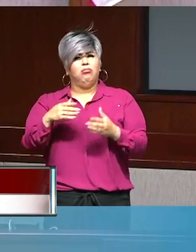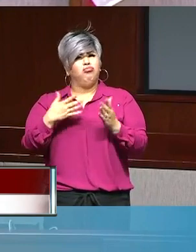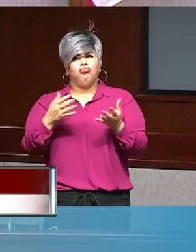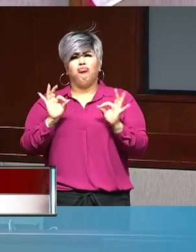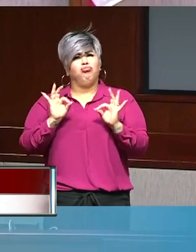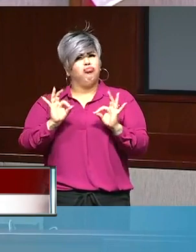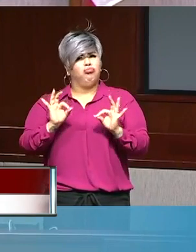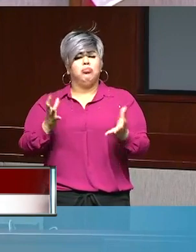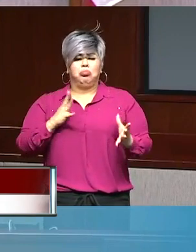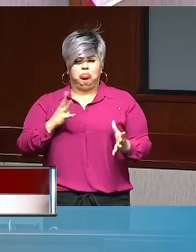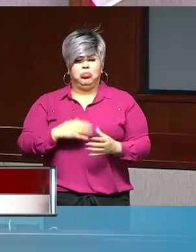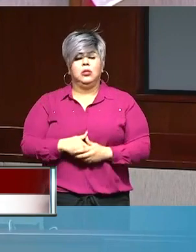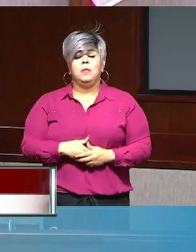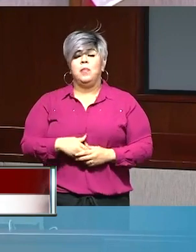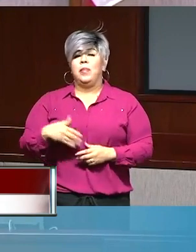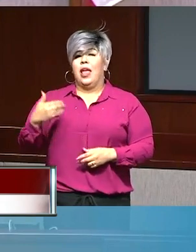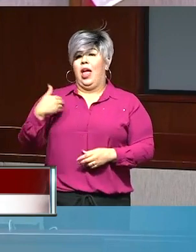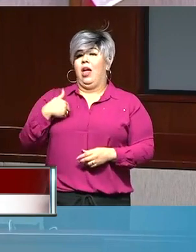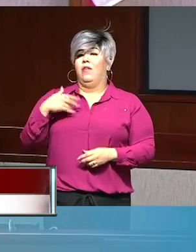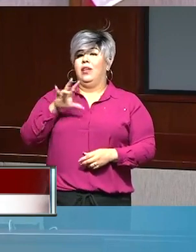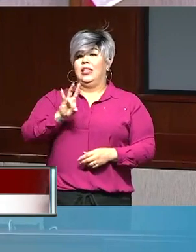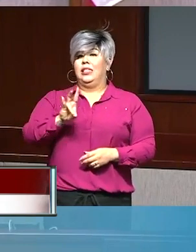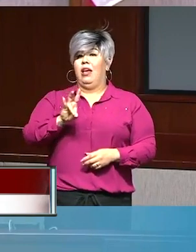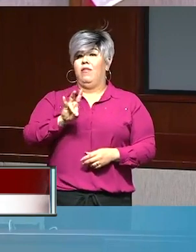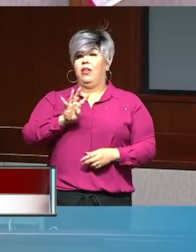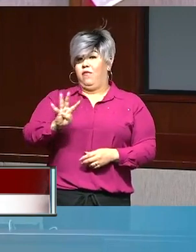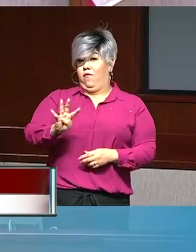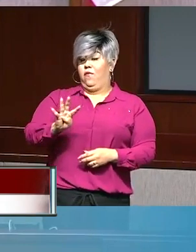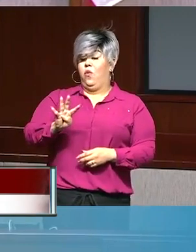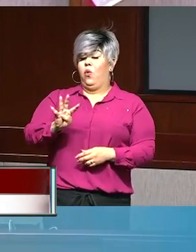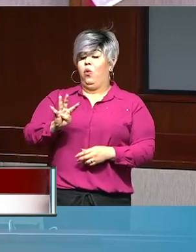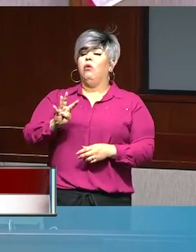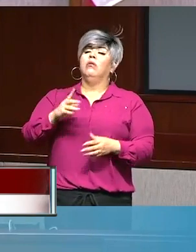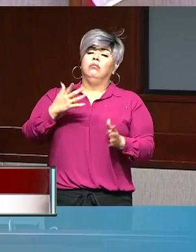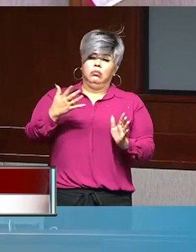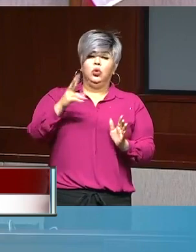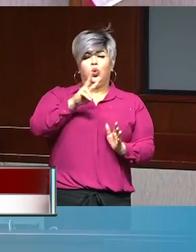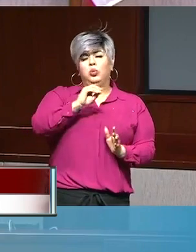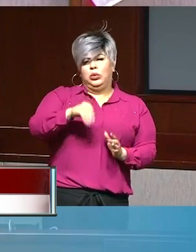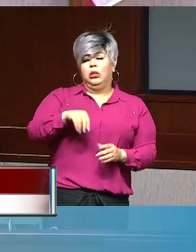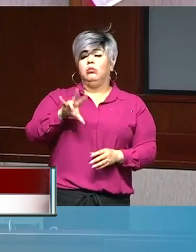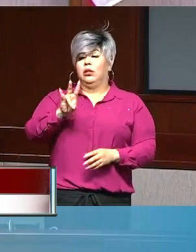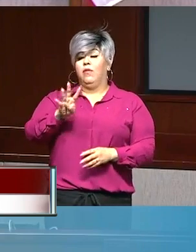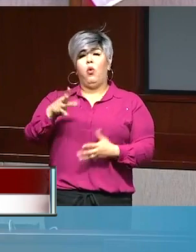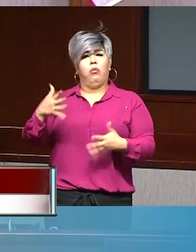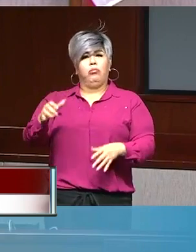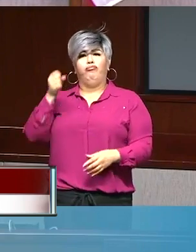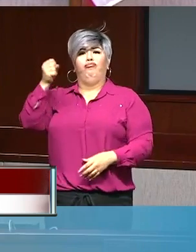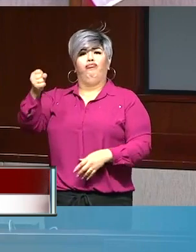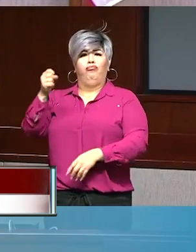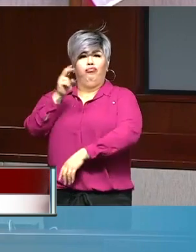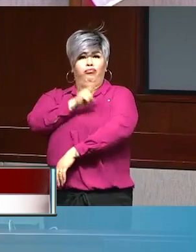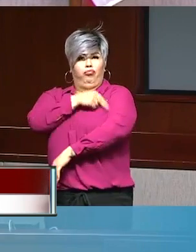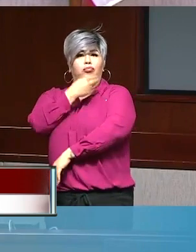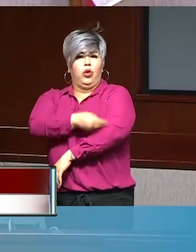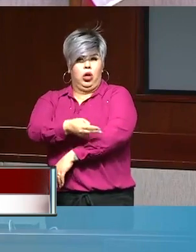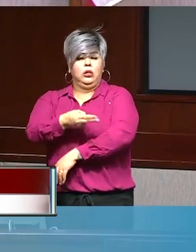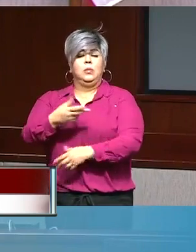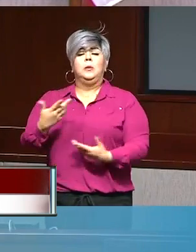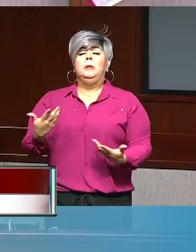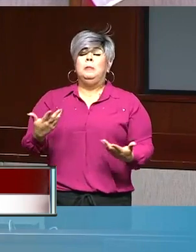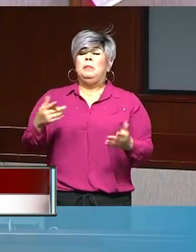out. We've got 74 residents, or 2% of the total tested, in the hospital. And unfortunately, we've